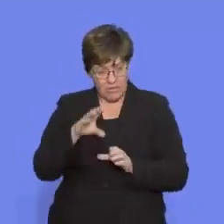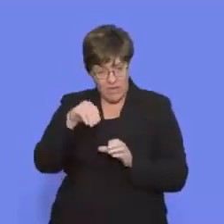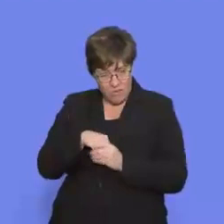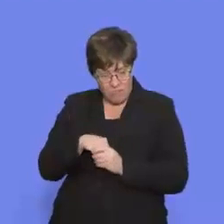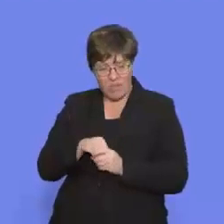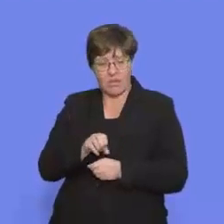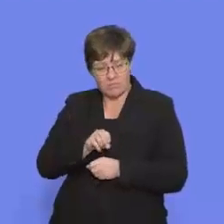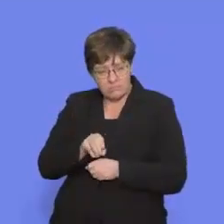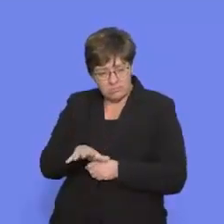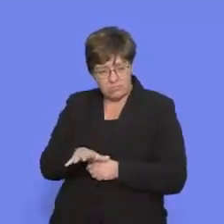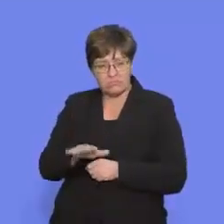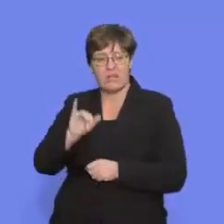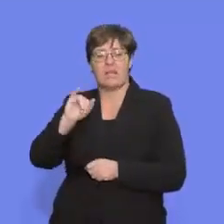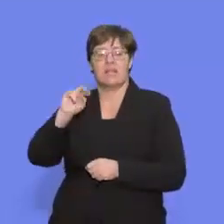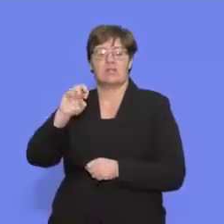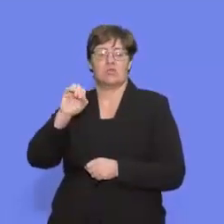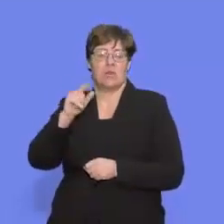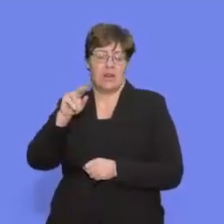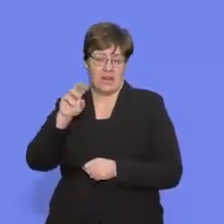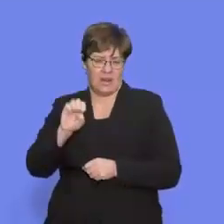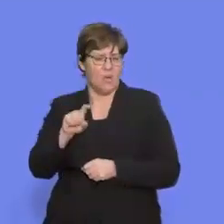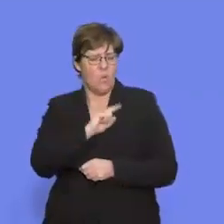the insulin should convert